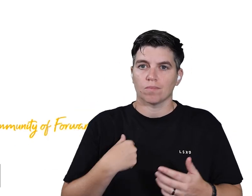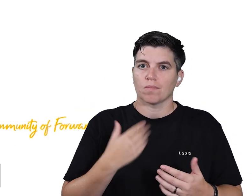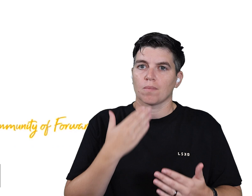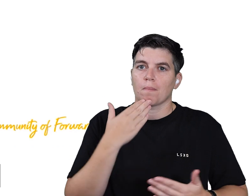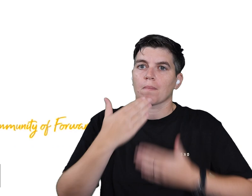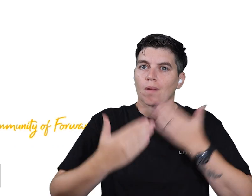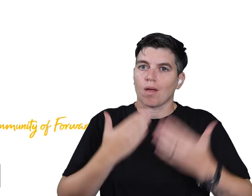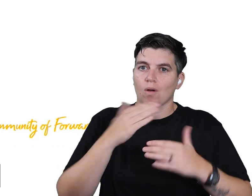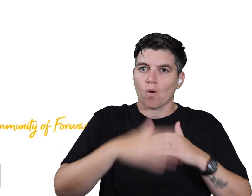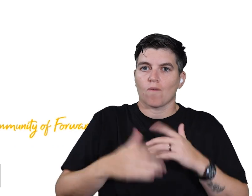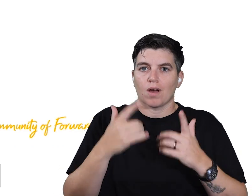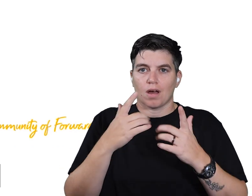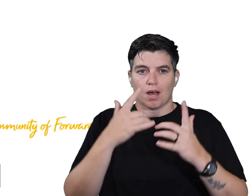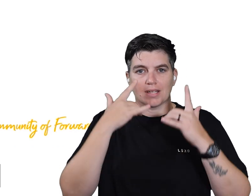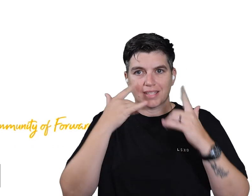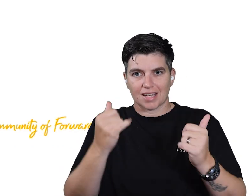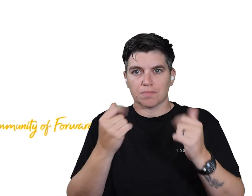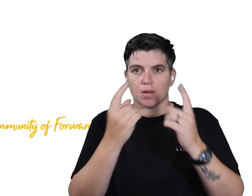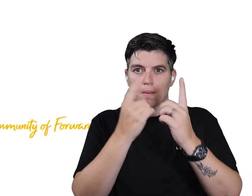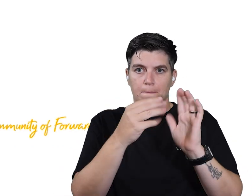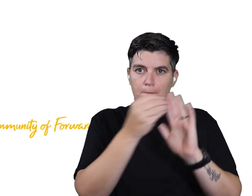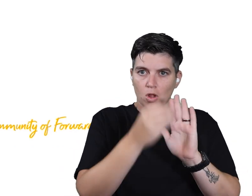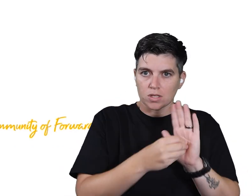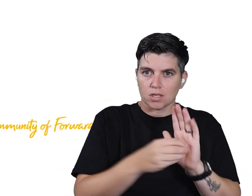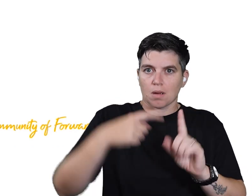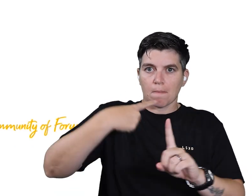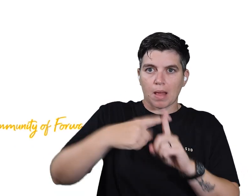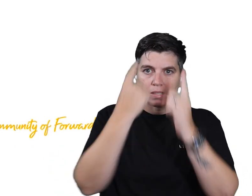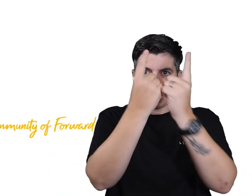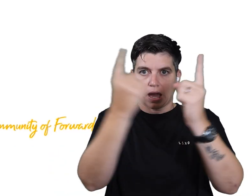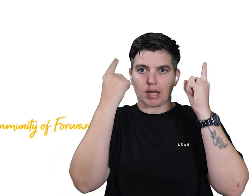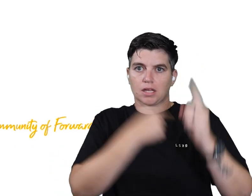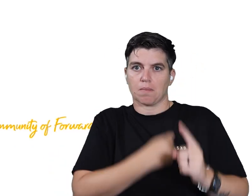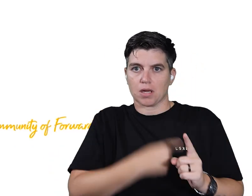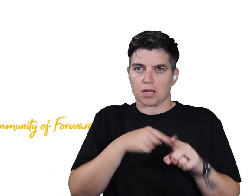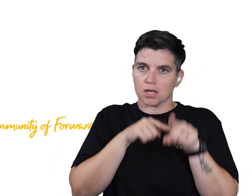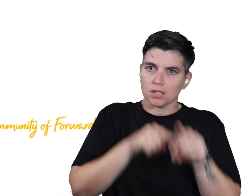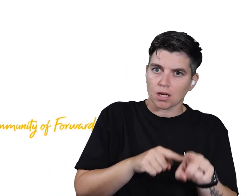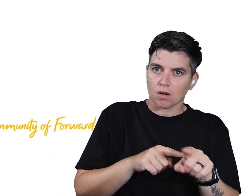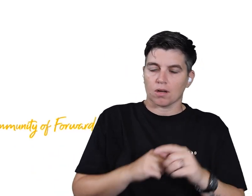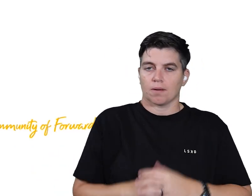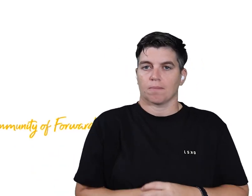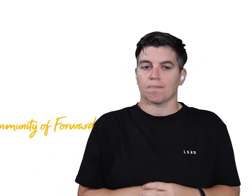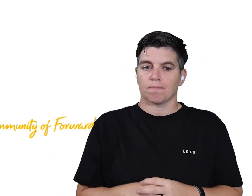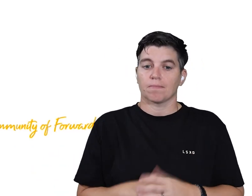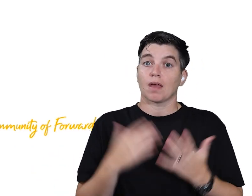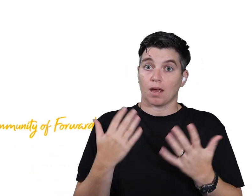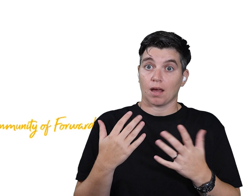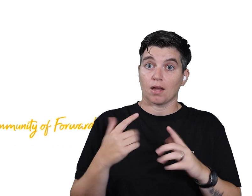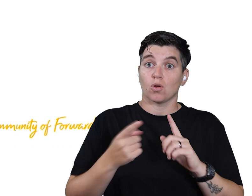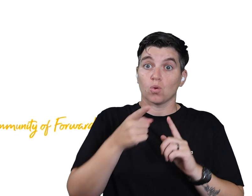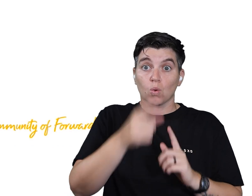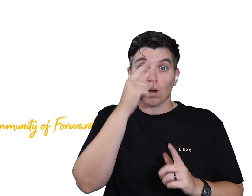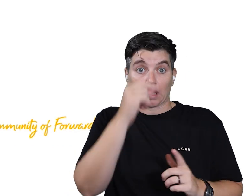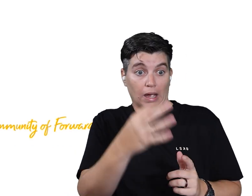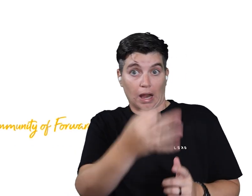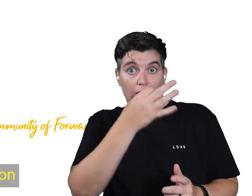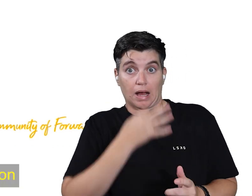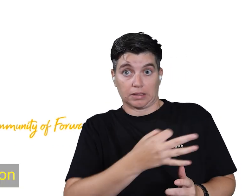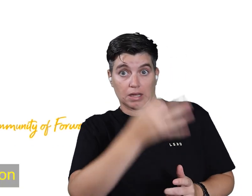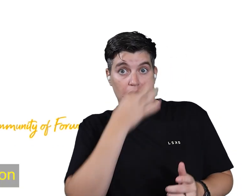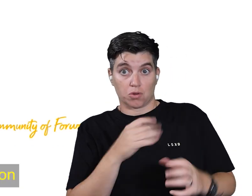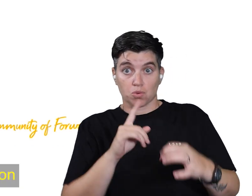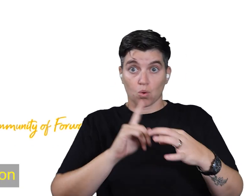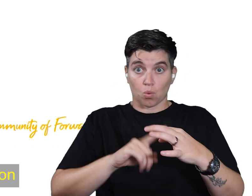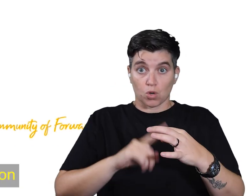We will briefly touch on the assessment policy and academic integrity, and additionally, an opportunity will be provided to you